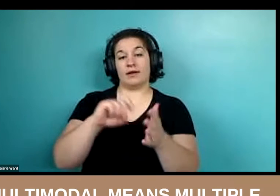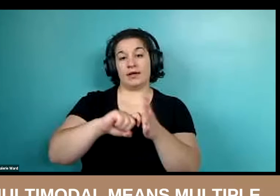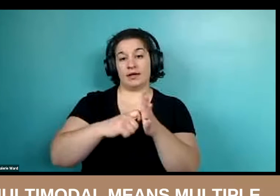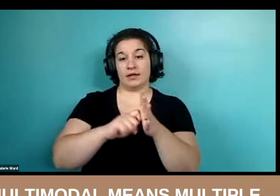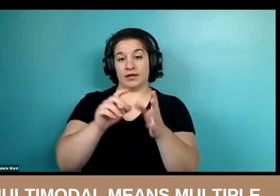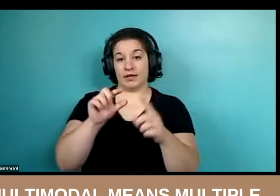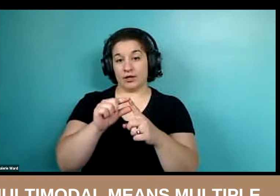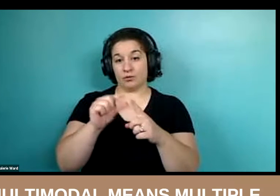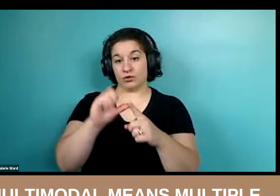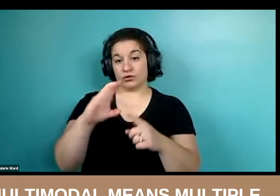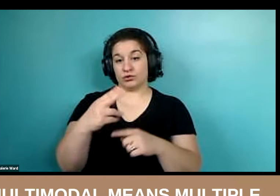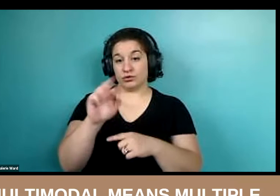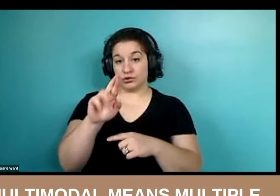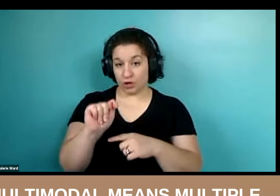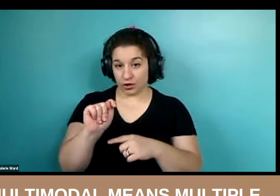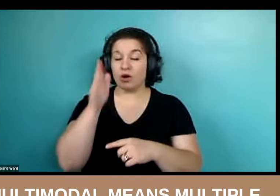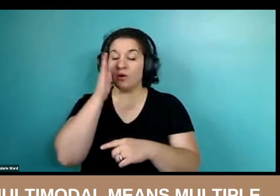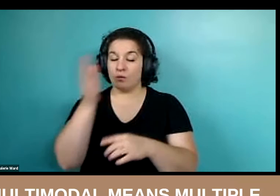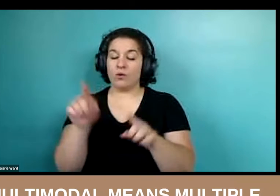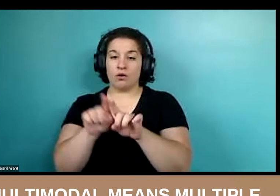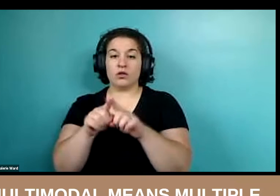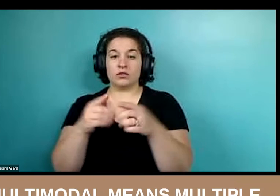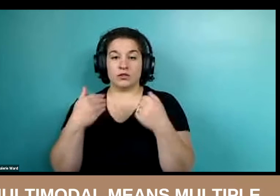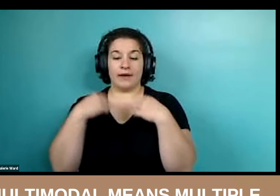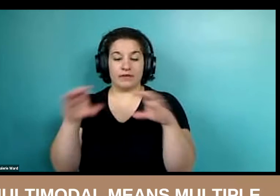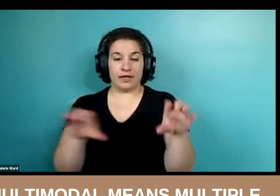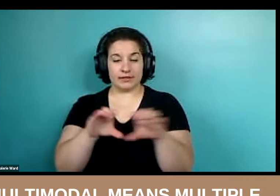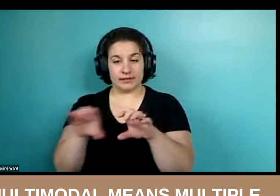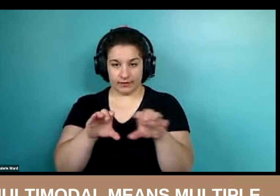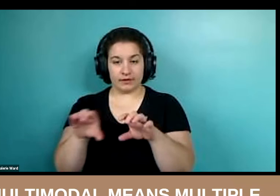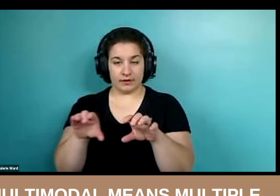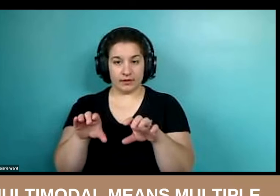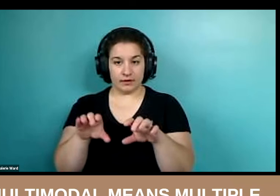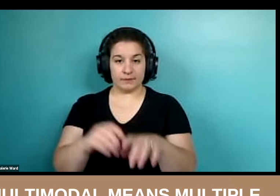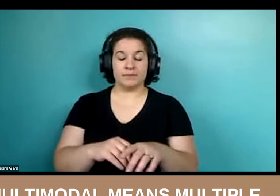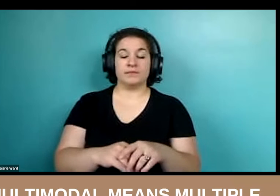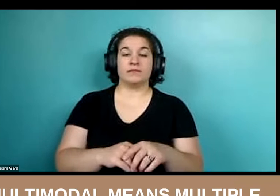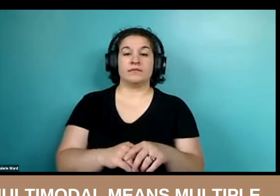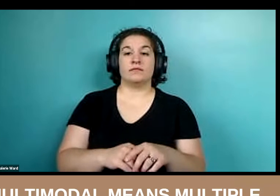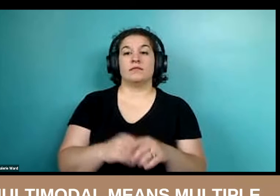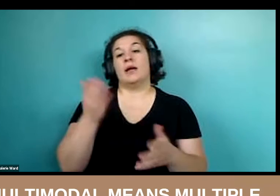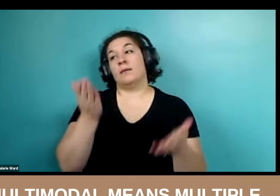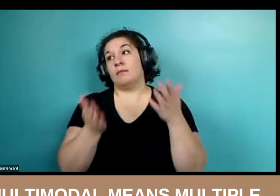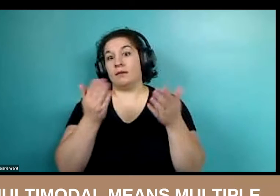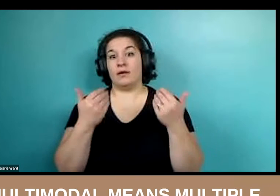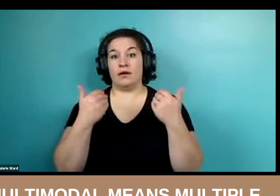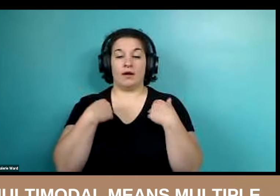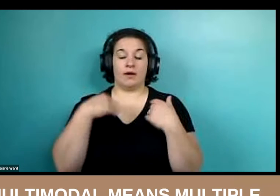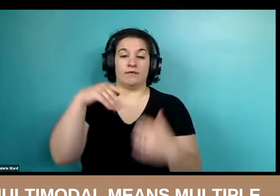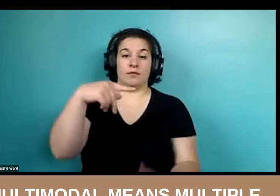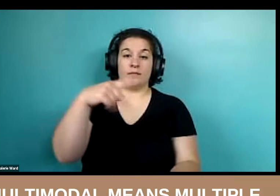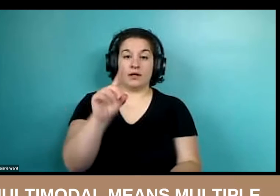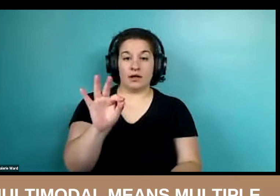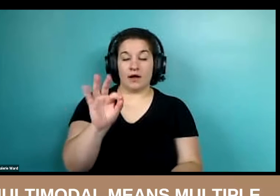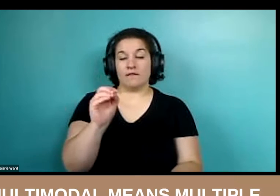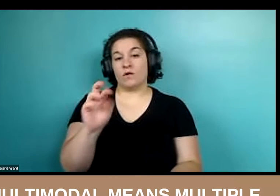there's then going to be an activity on creating the keyword chart. There's probably some sort of either PDF, Word document, or infographic on how